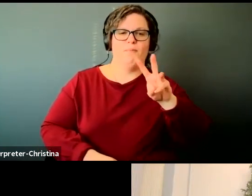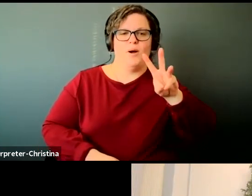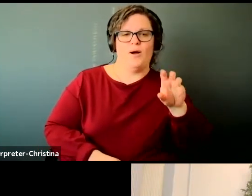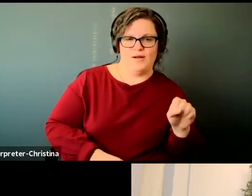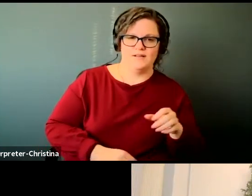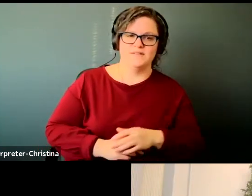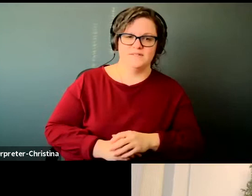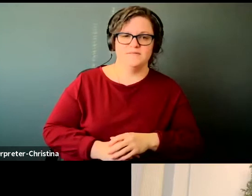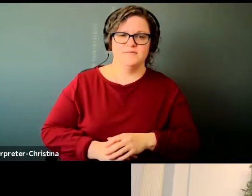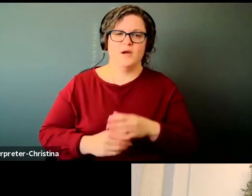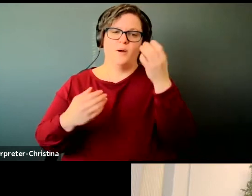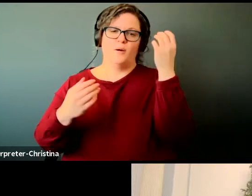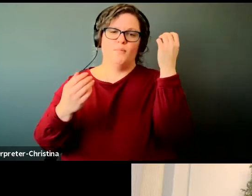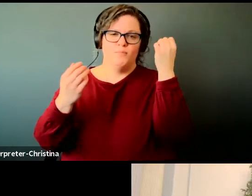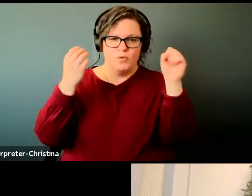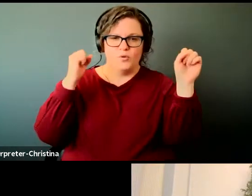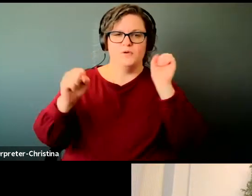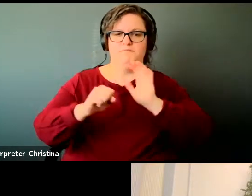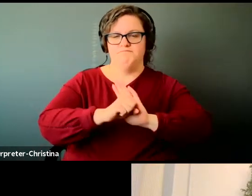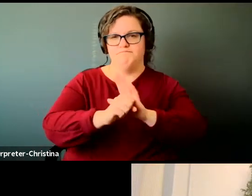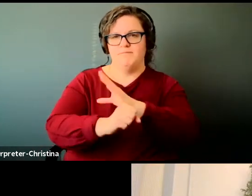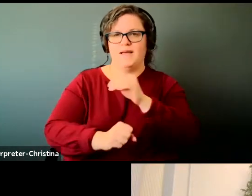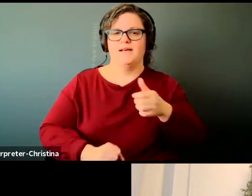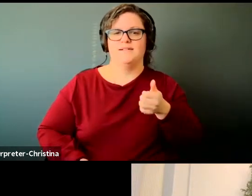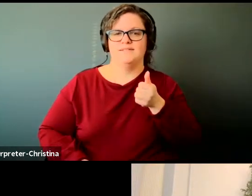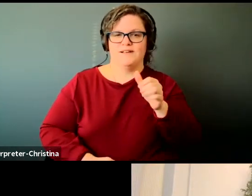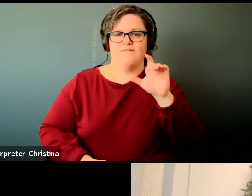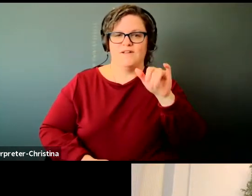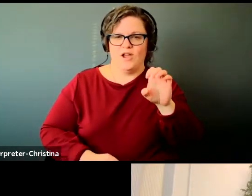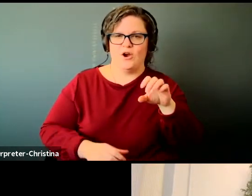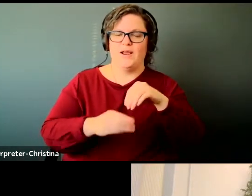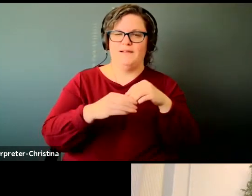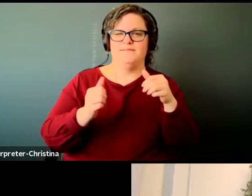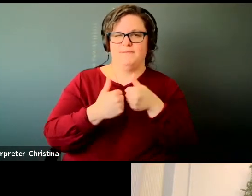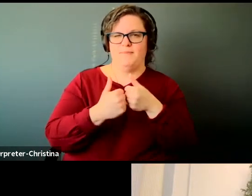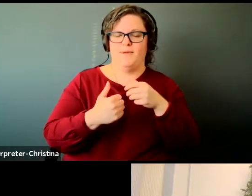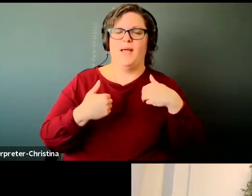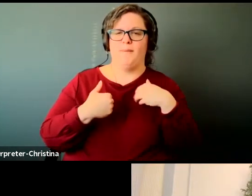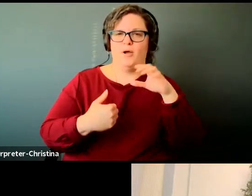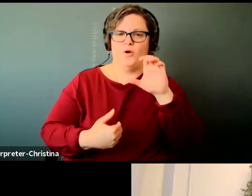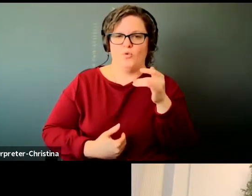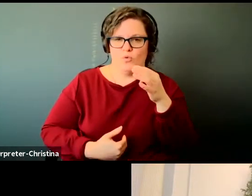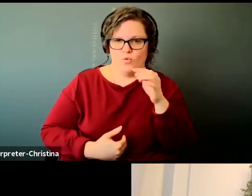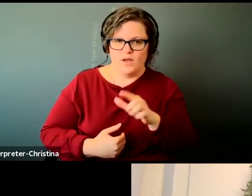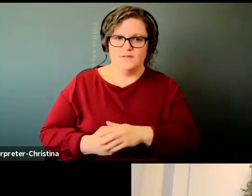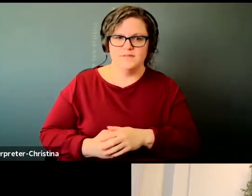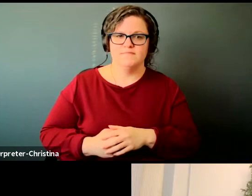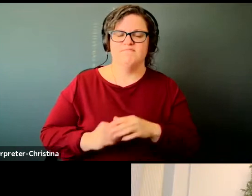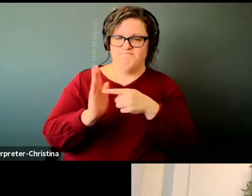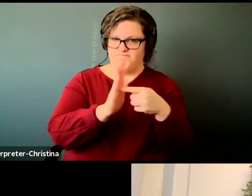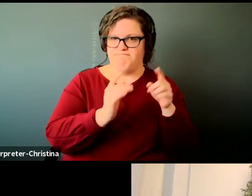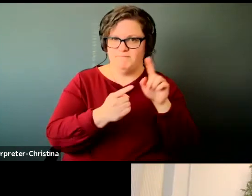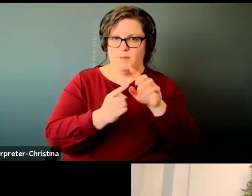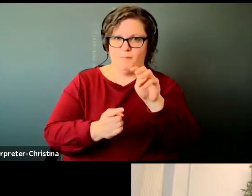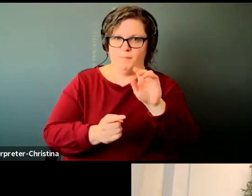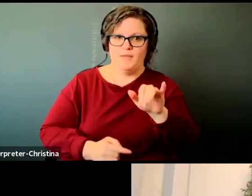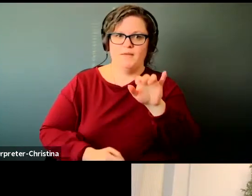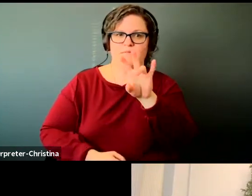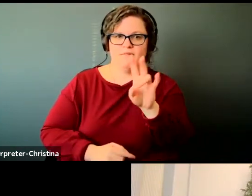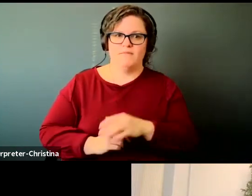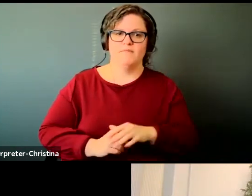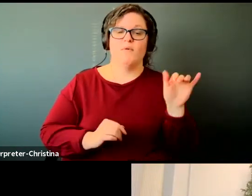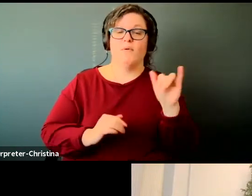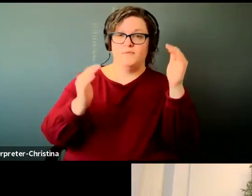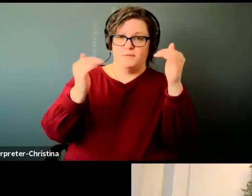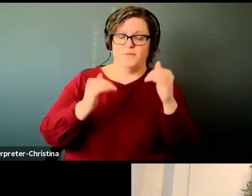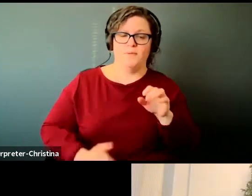May 7th, and to join us on Zoom or YouTube Live for a reading by Mariana Munoz Gomez on May 6th. You can find